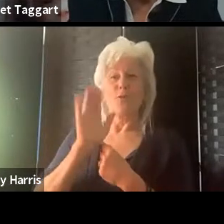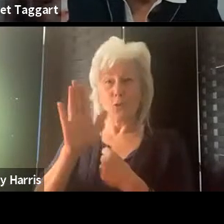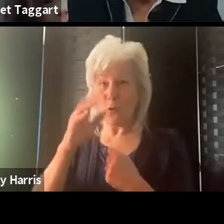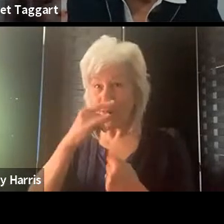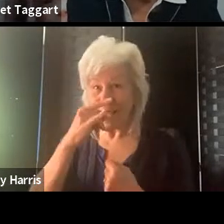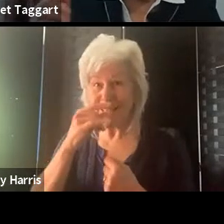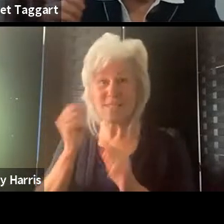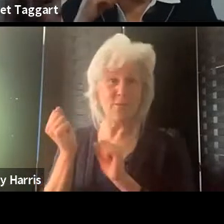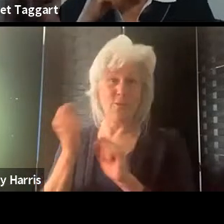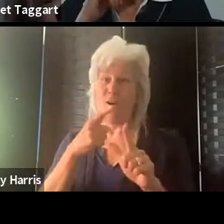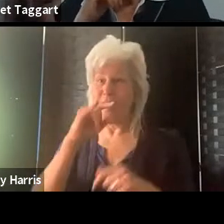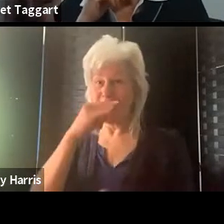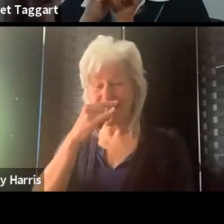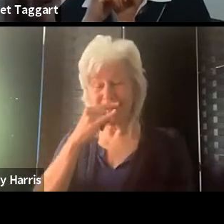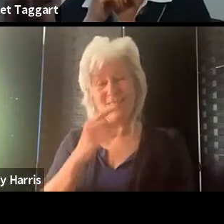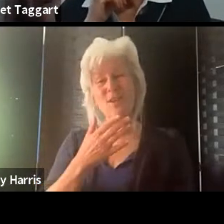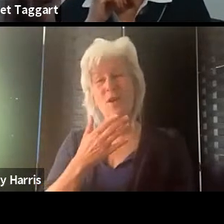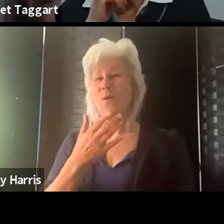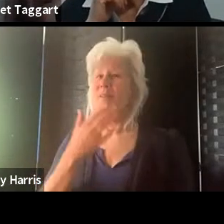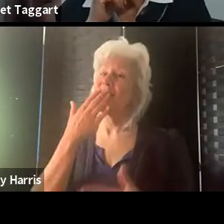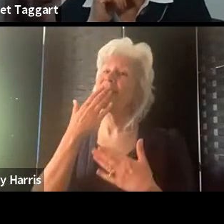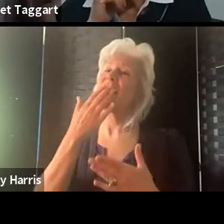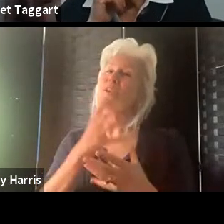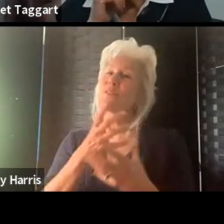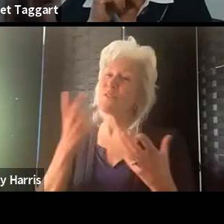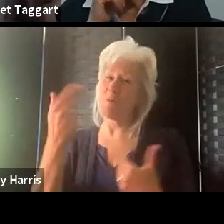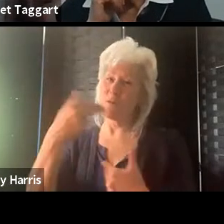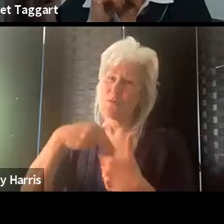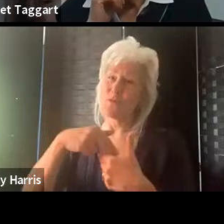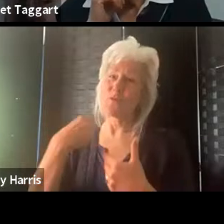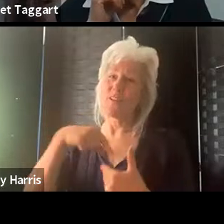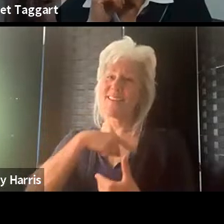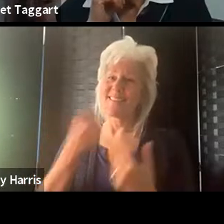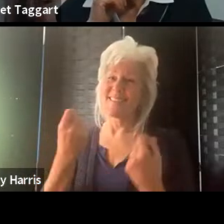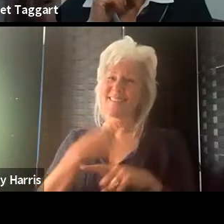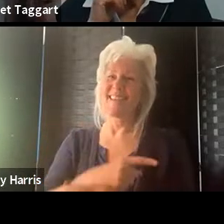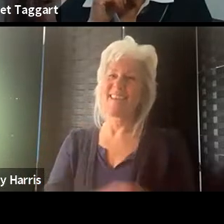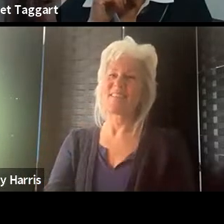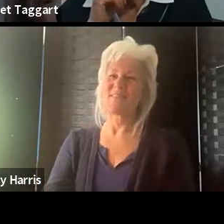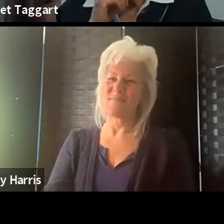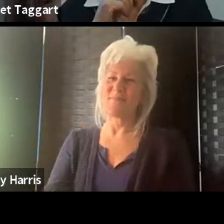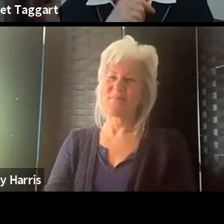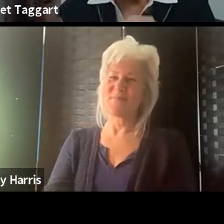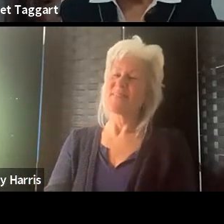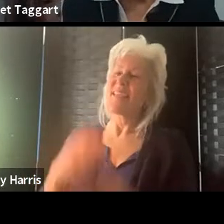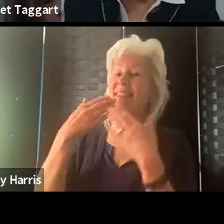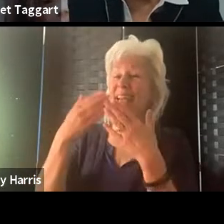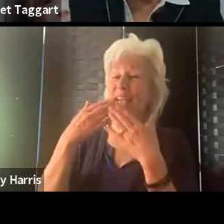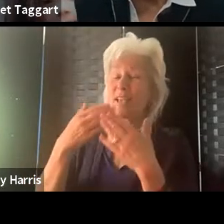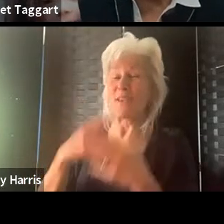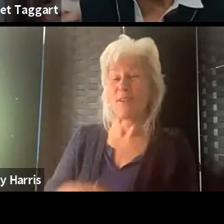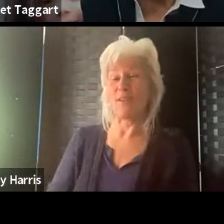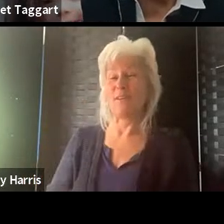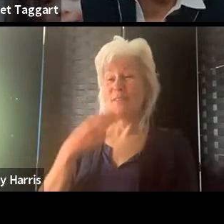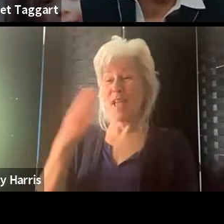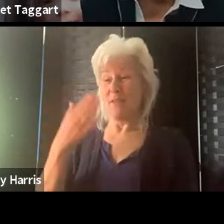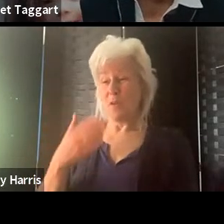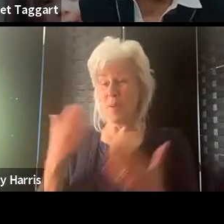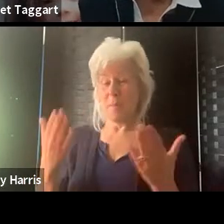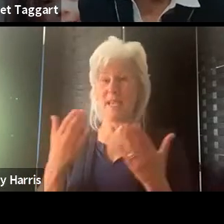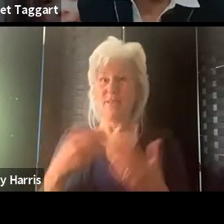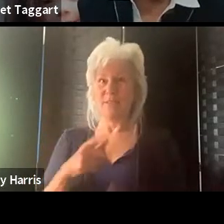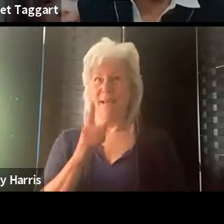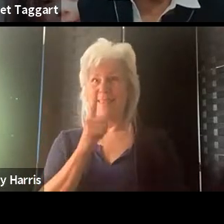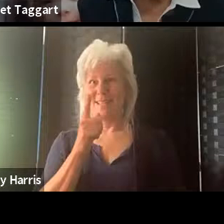and for all kids. So just thank you so much for joining us today. Thank you. And thank you for having me. I'm on my lunch